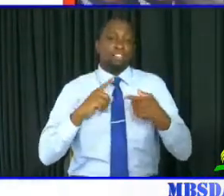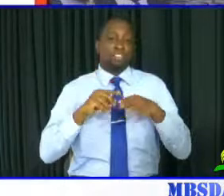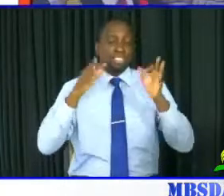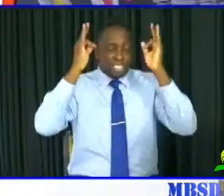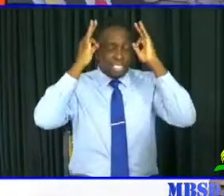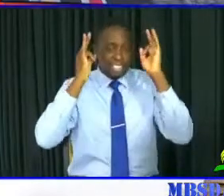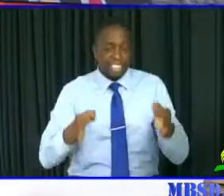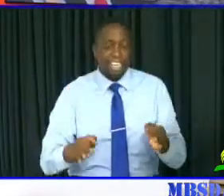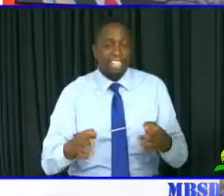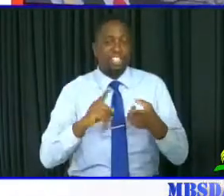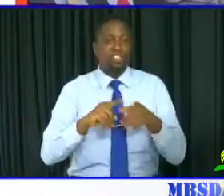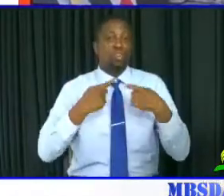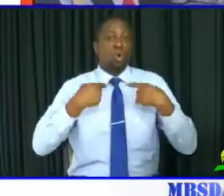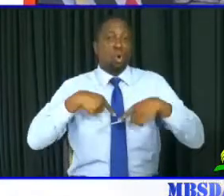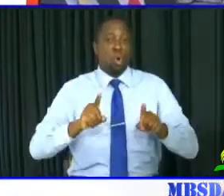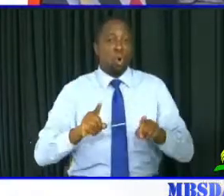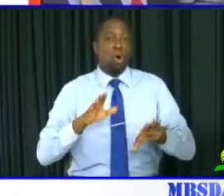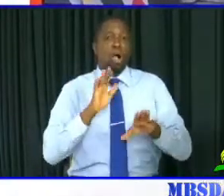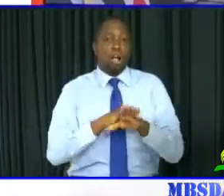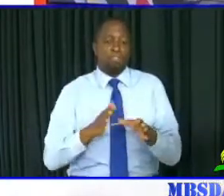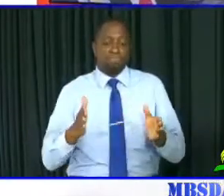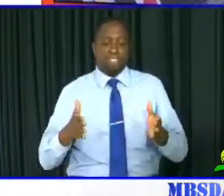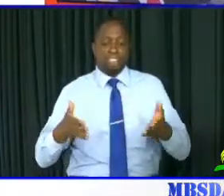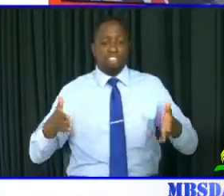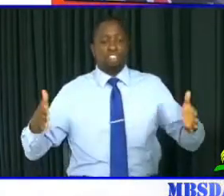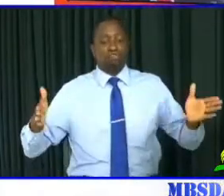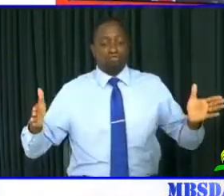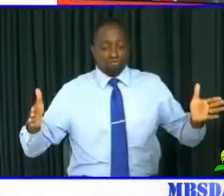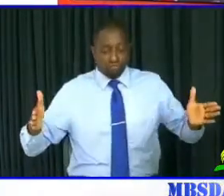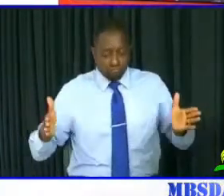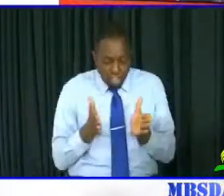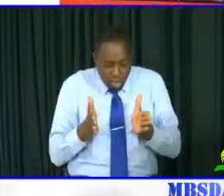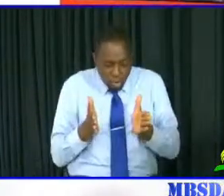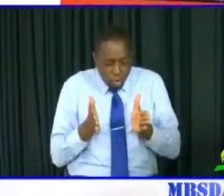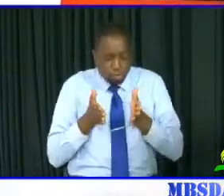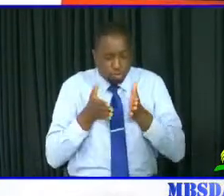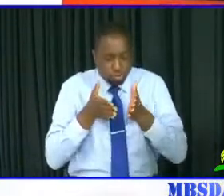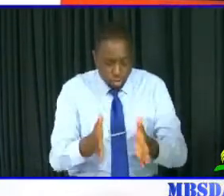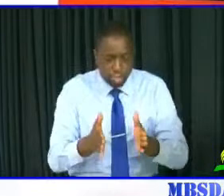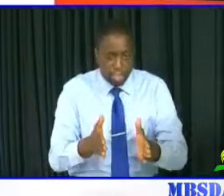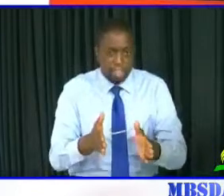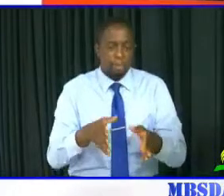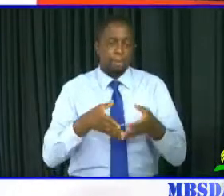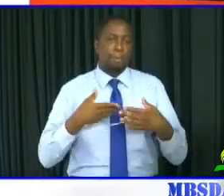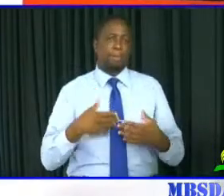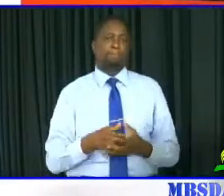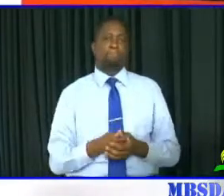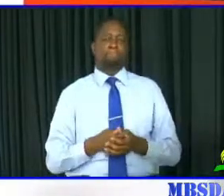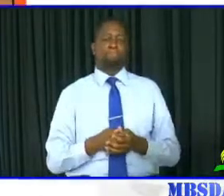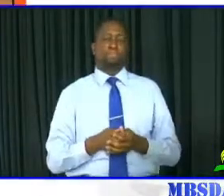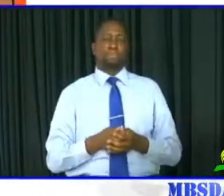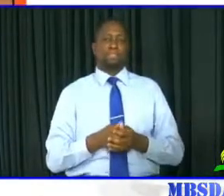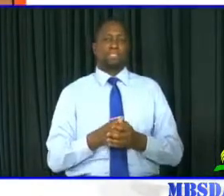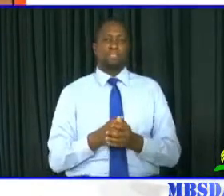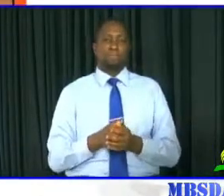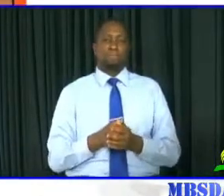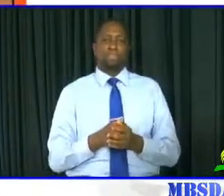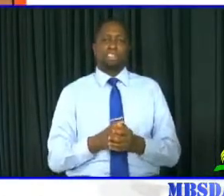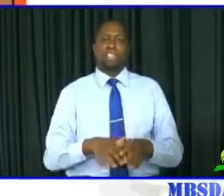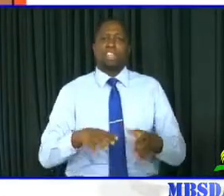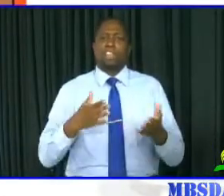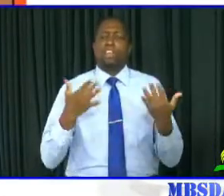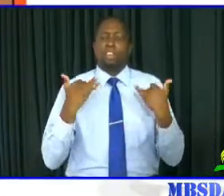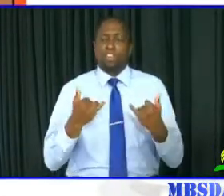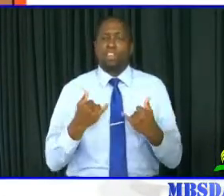the straight and narrow. Allow nothing, allow no one to stop you from giving your heart to Jesus. You have now the